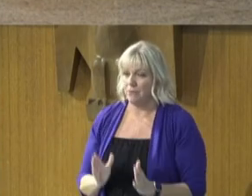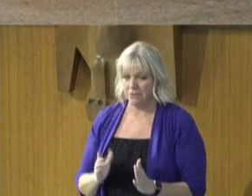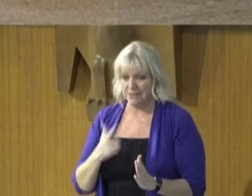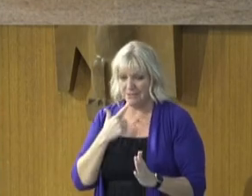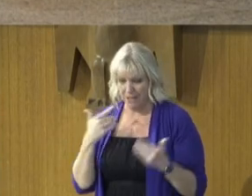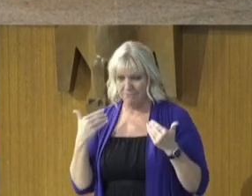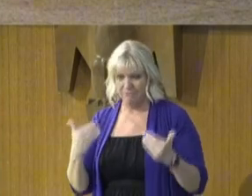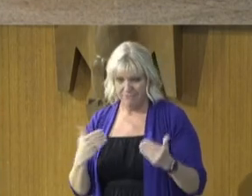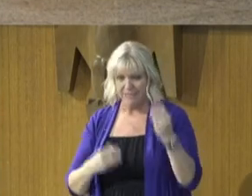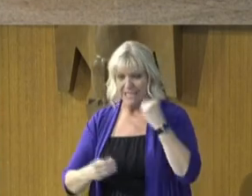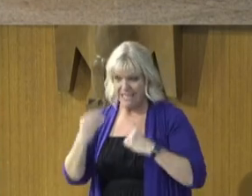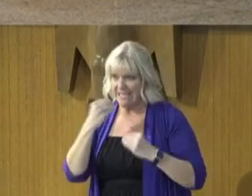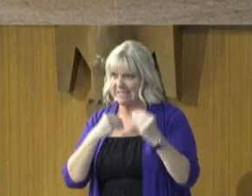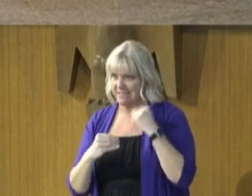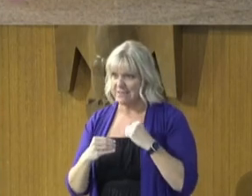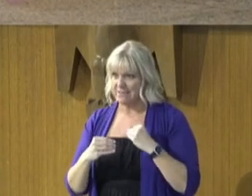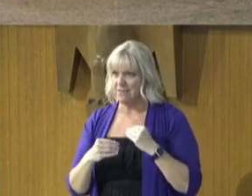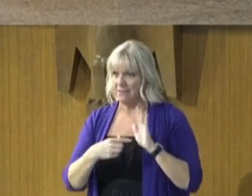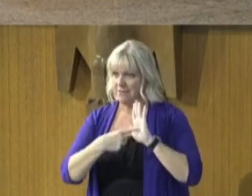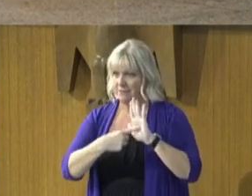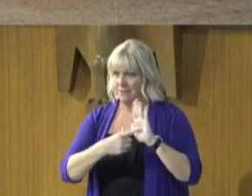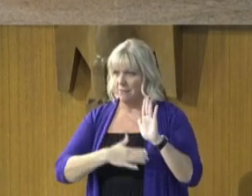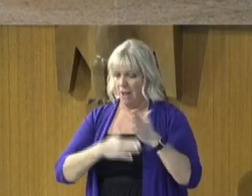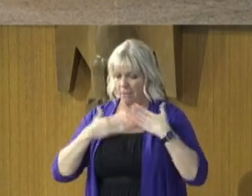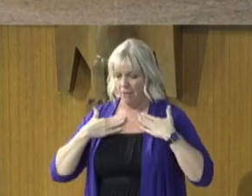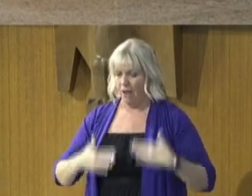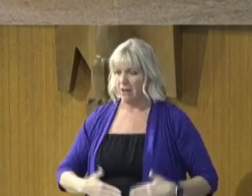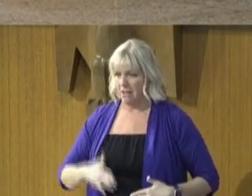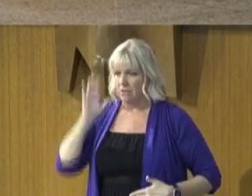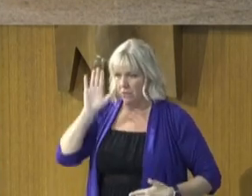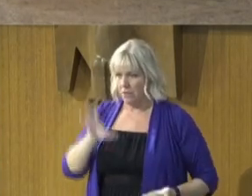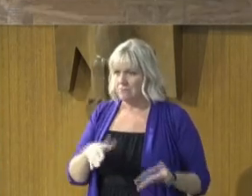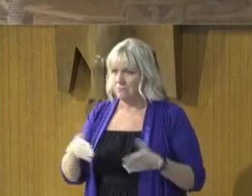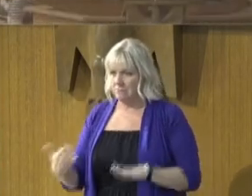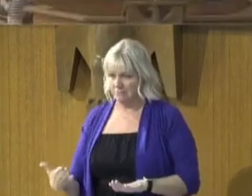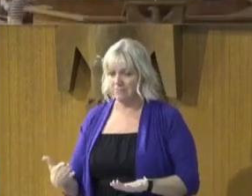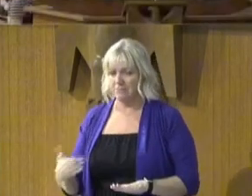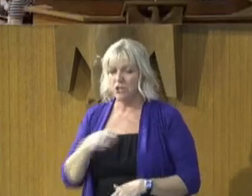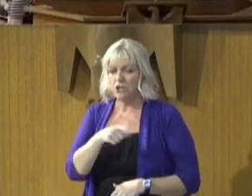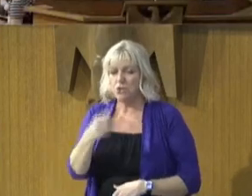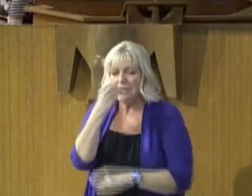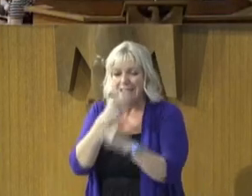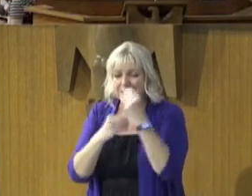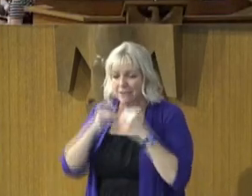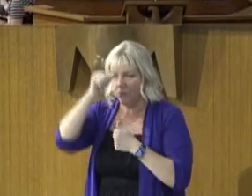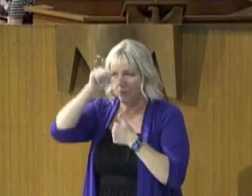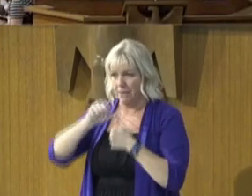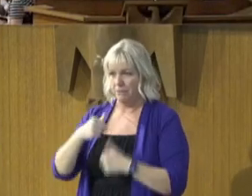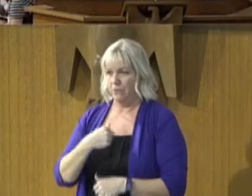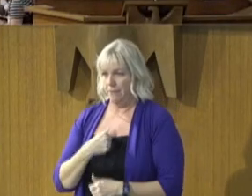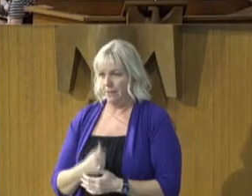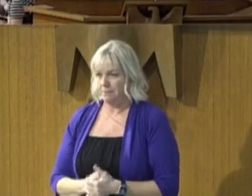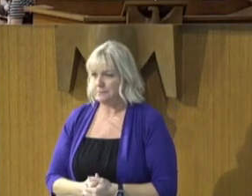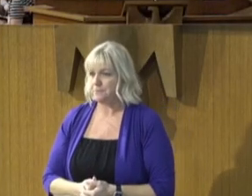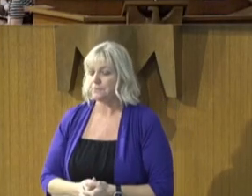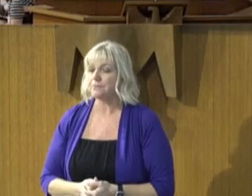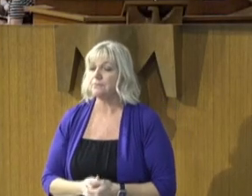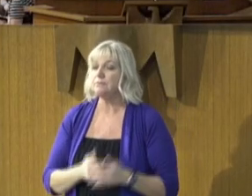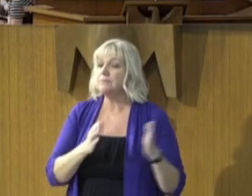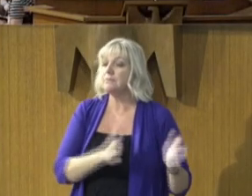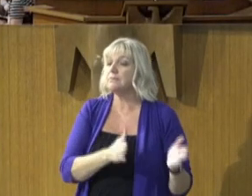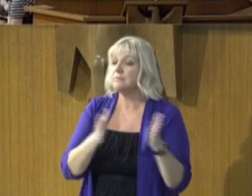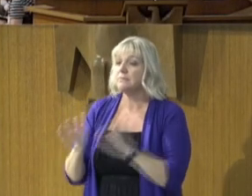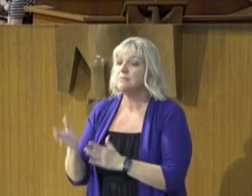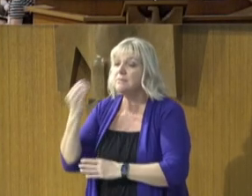"Take and eat. This is my body broken for you. Do this in remembrance of me." In the same way,